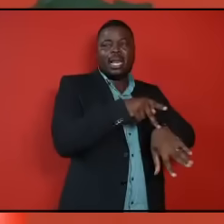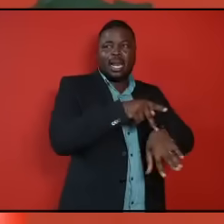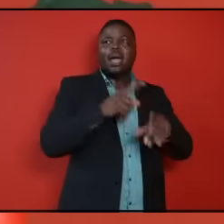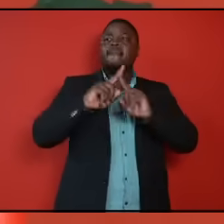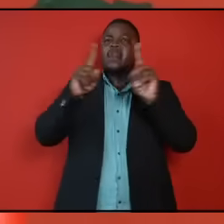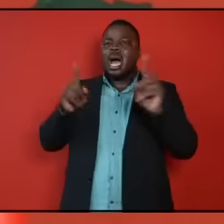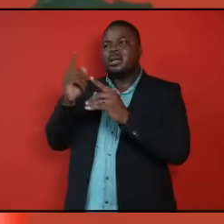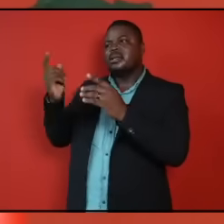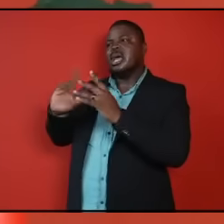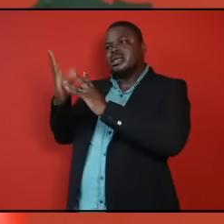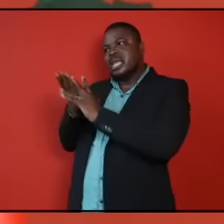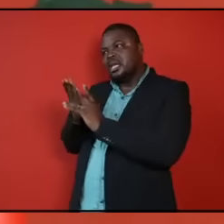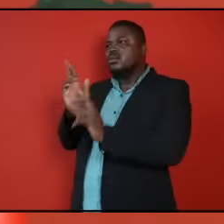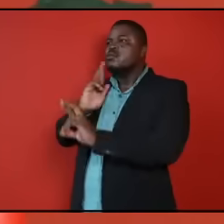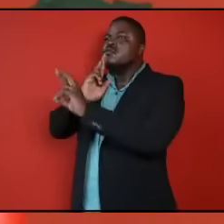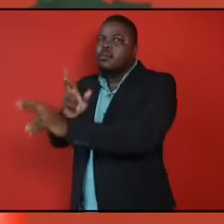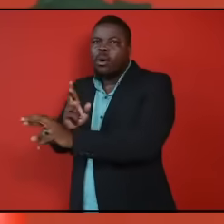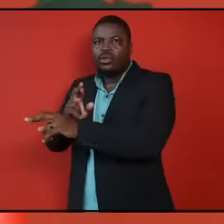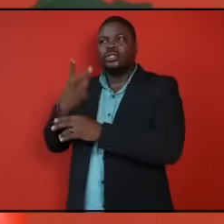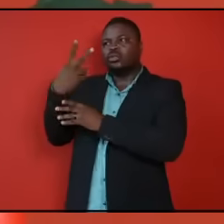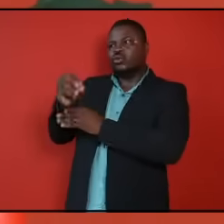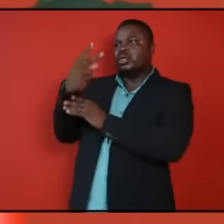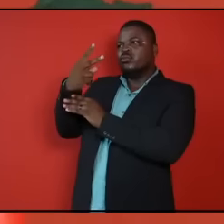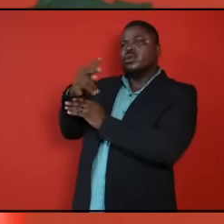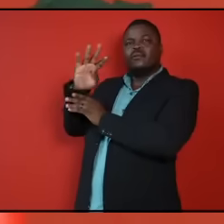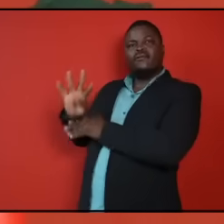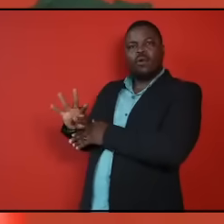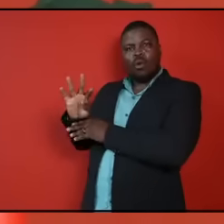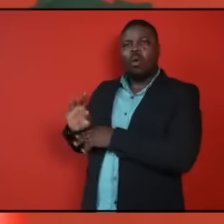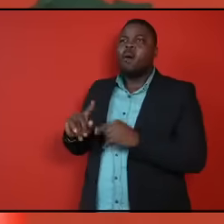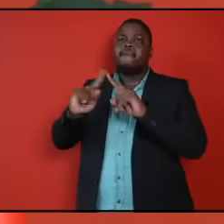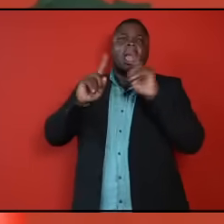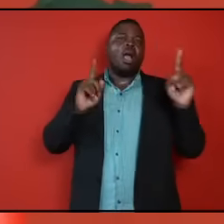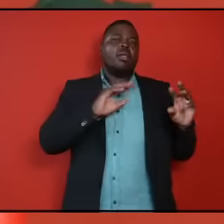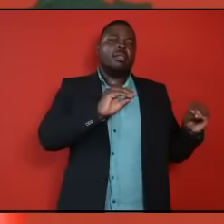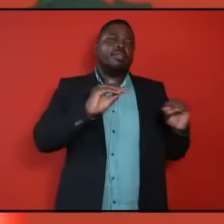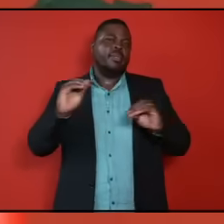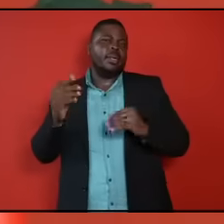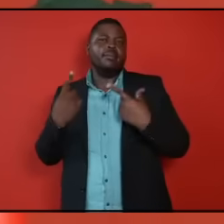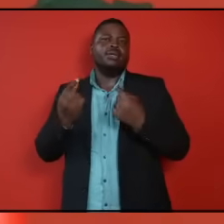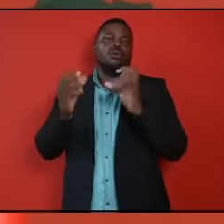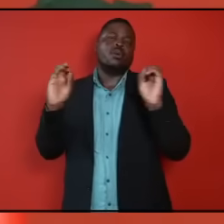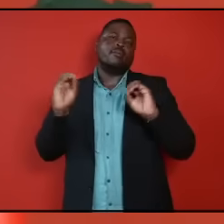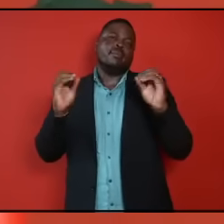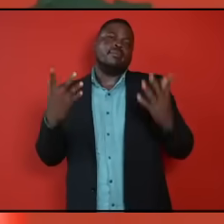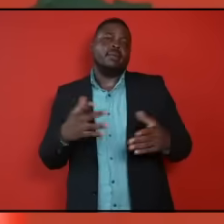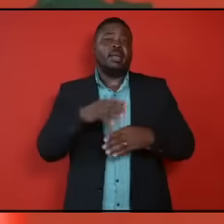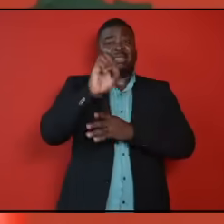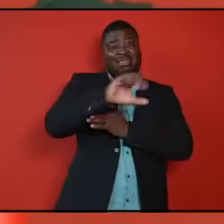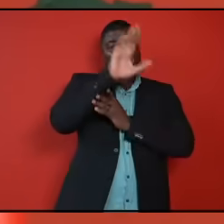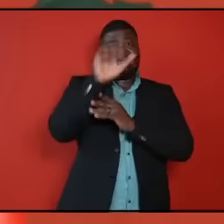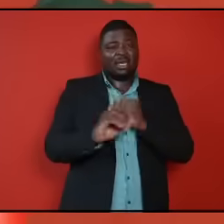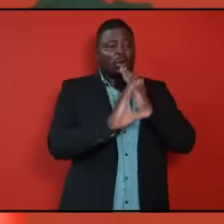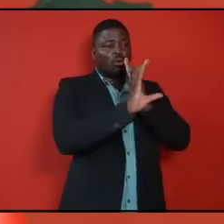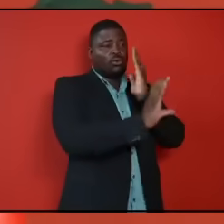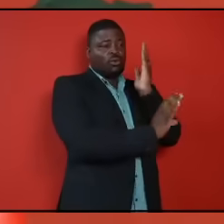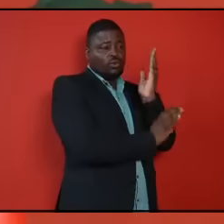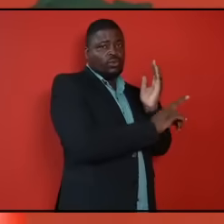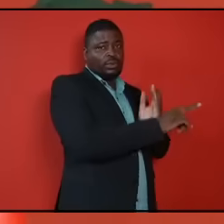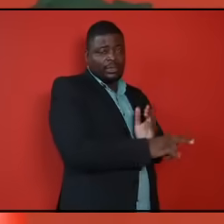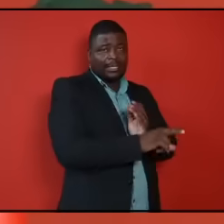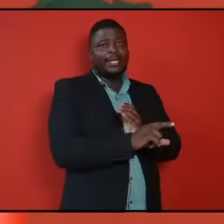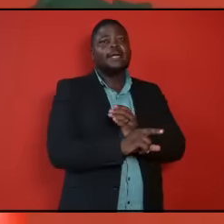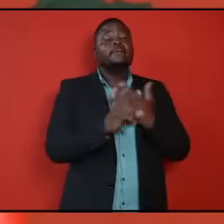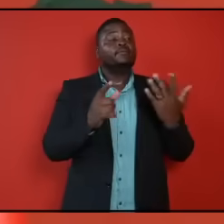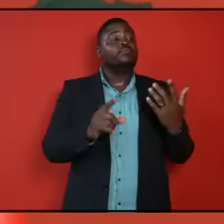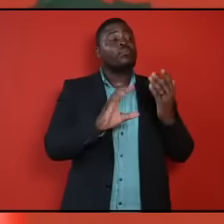the profound public interest it carries, South African constitutional jurisprudence and established court norms